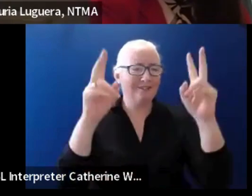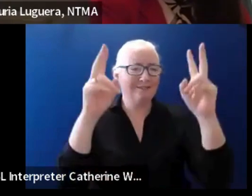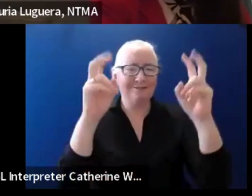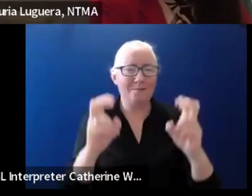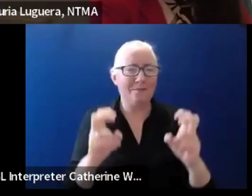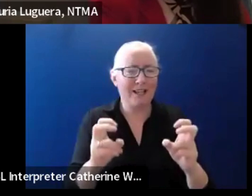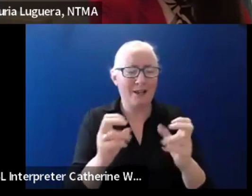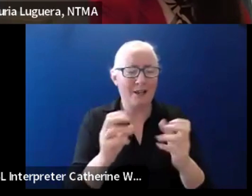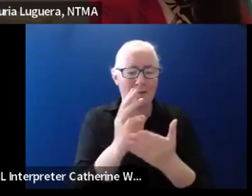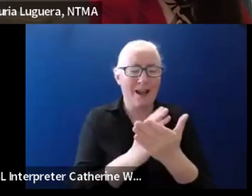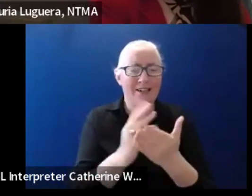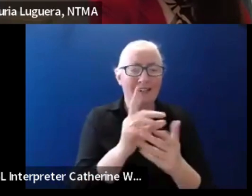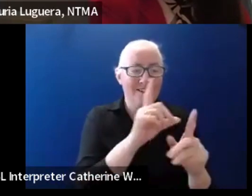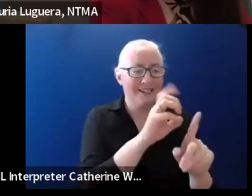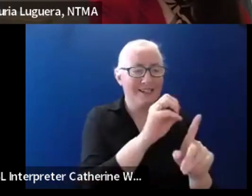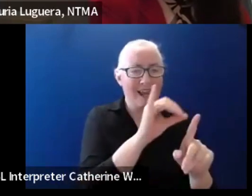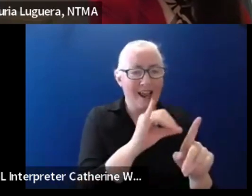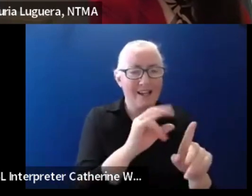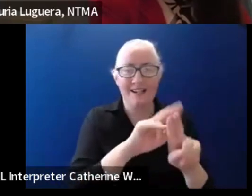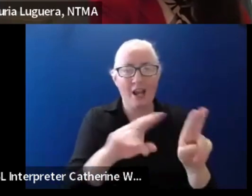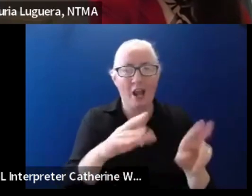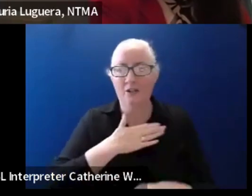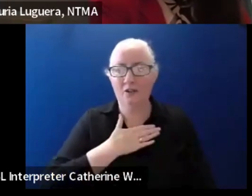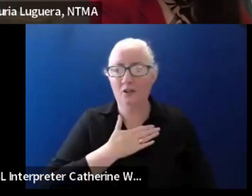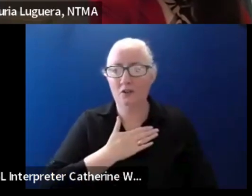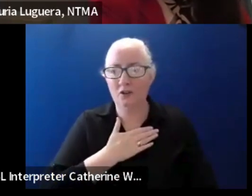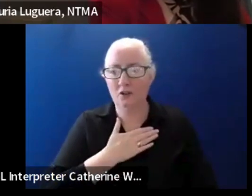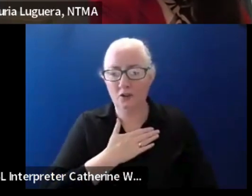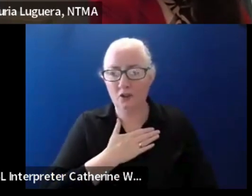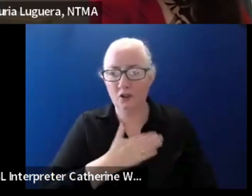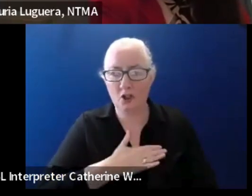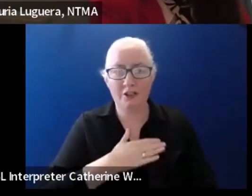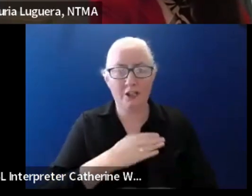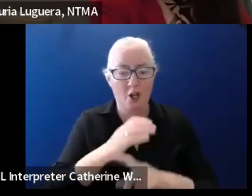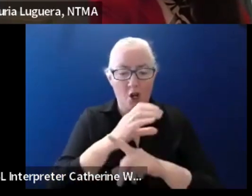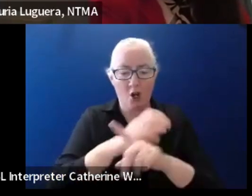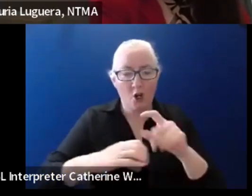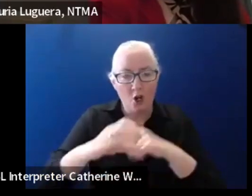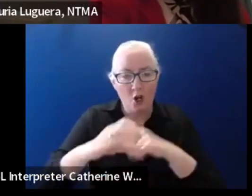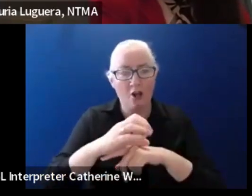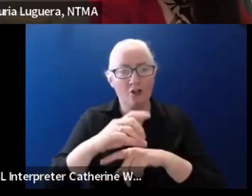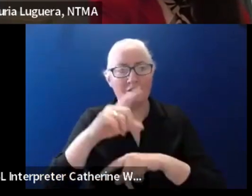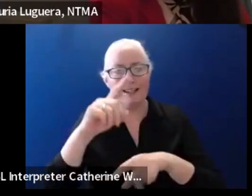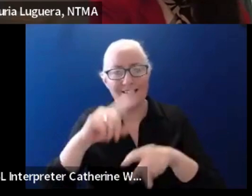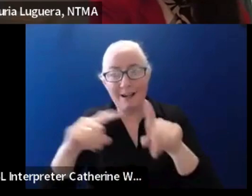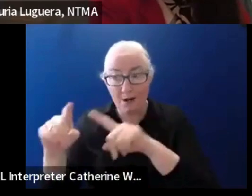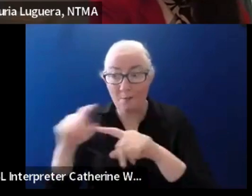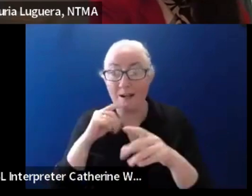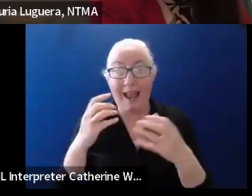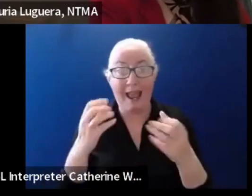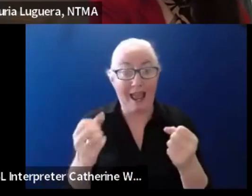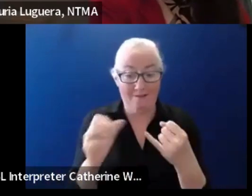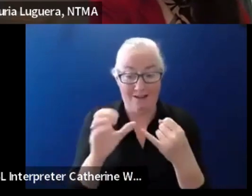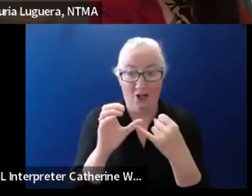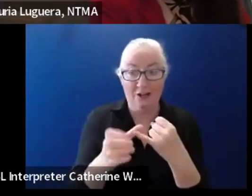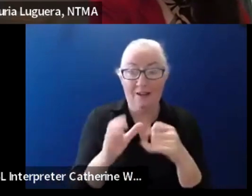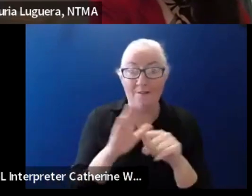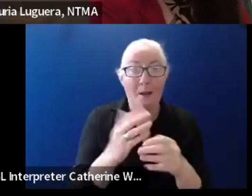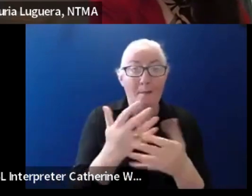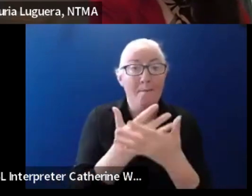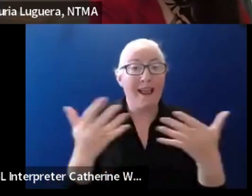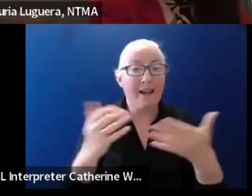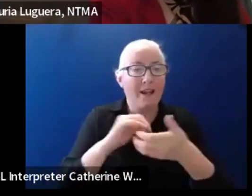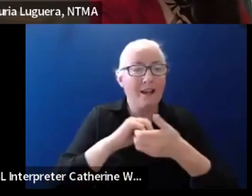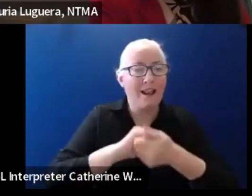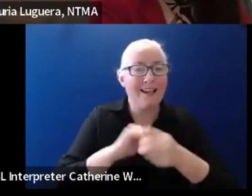diversity. So not necessarily, just that cultural diversity piece, but, there's an opportunity for many other